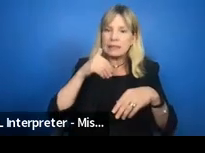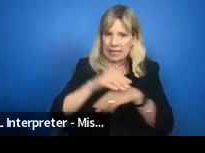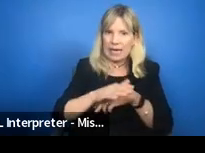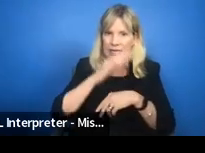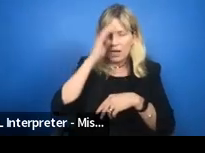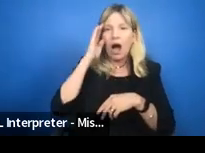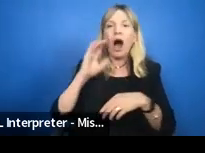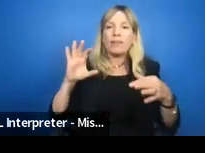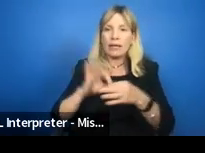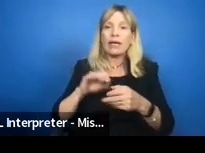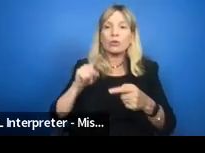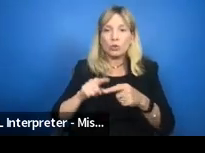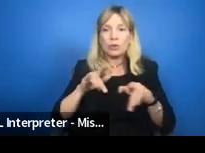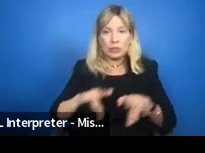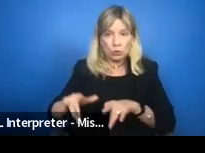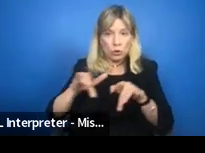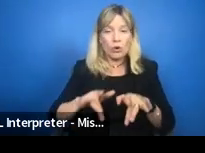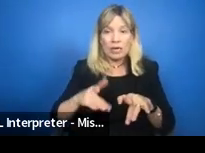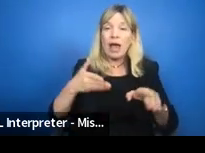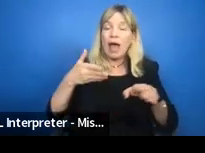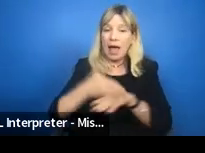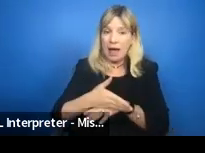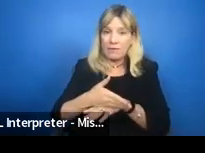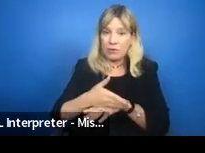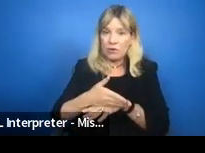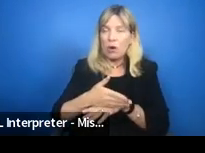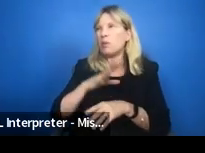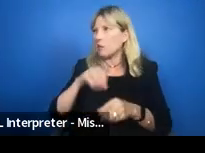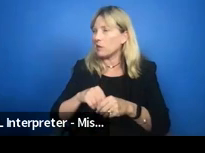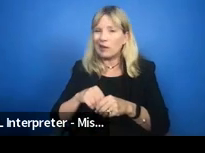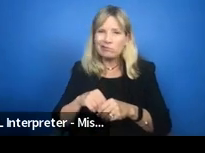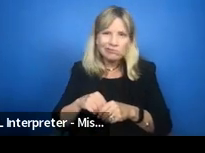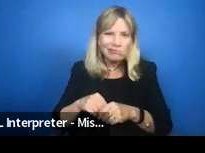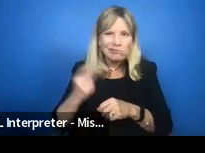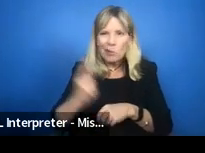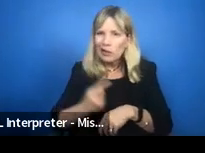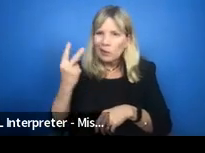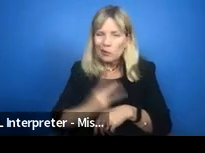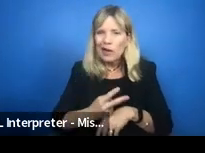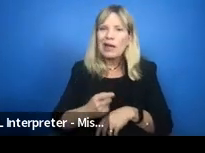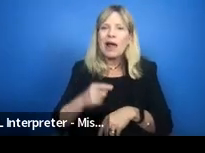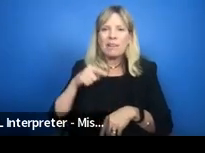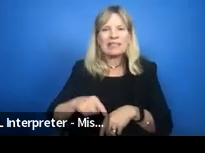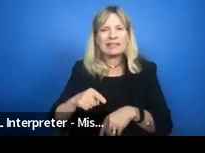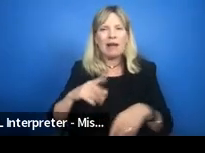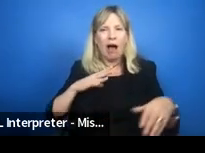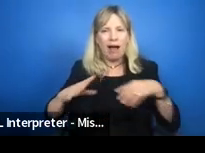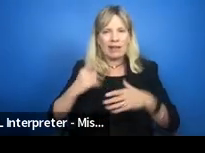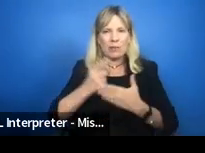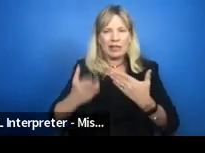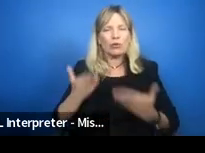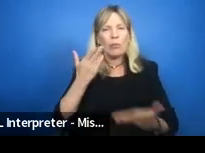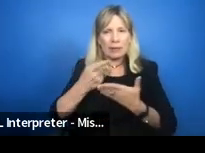a link to the recording following within the next couple days. It's a holiday weekend, so it might be next